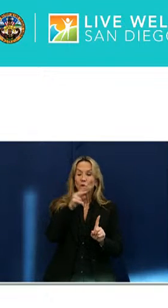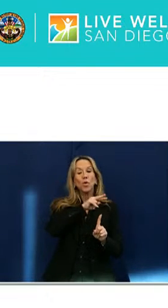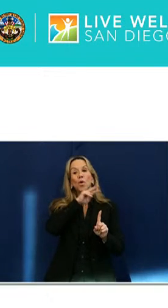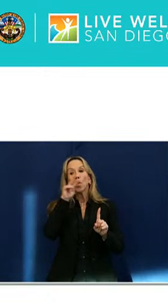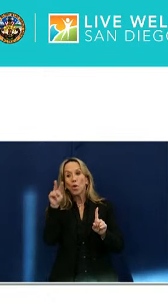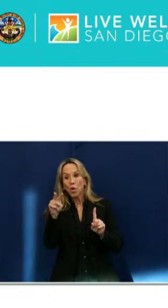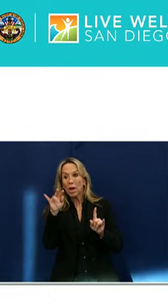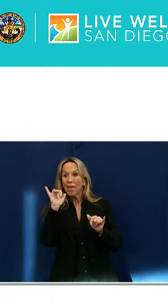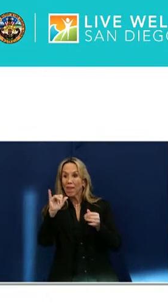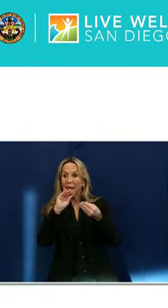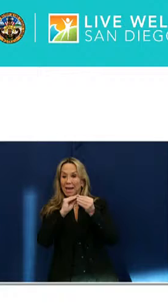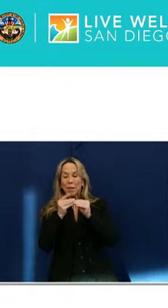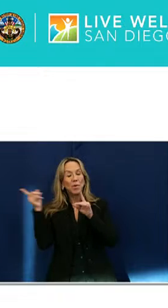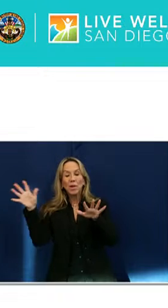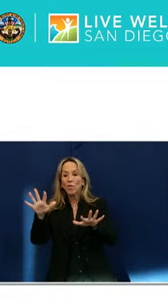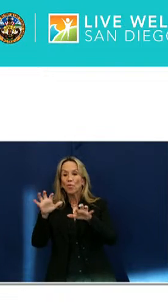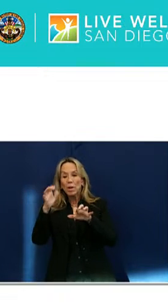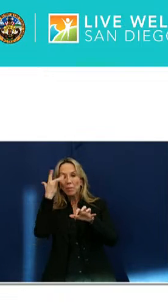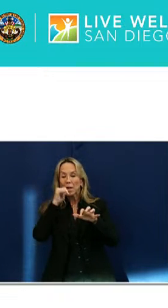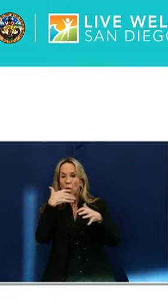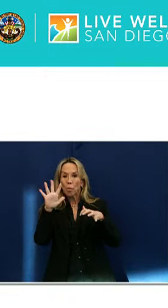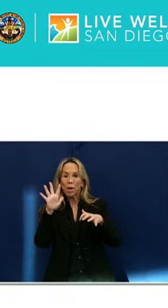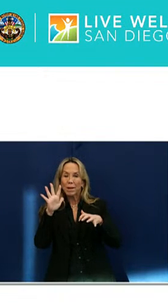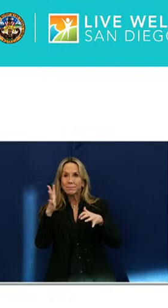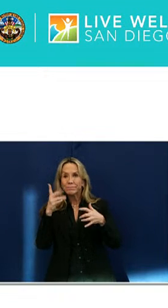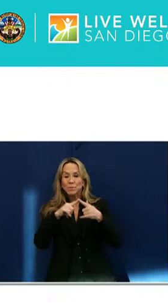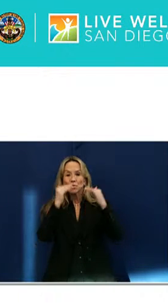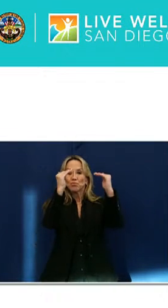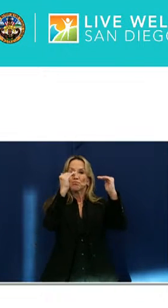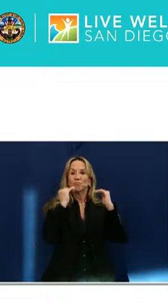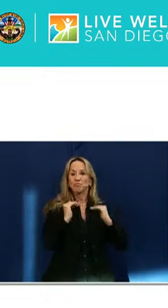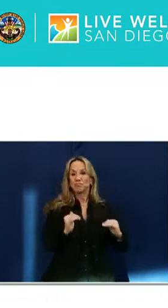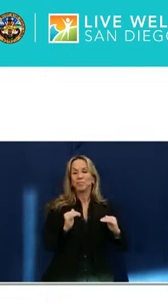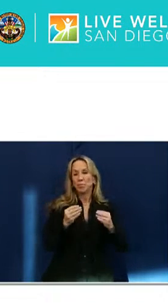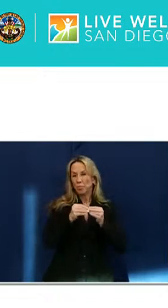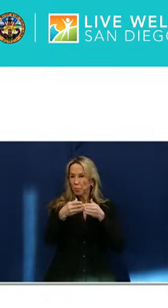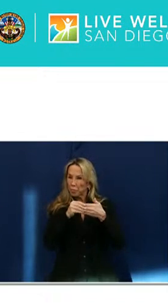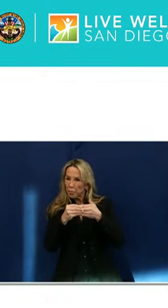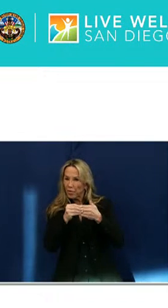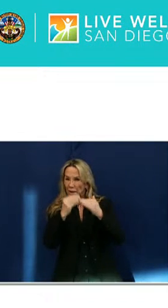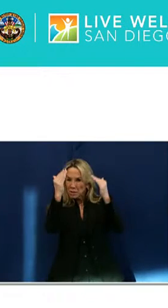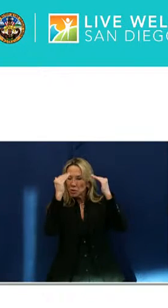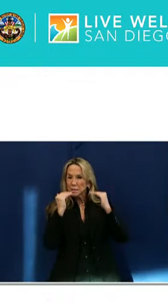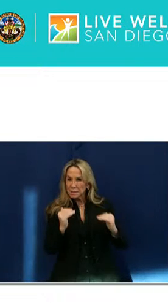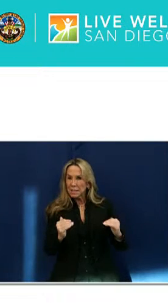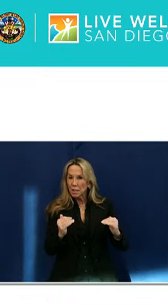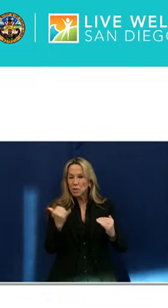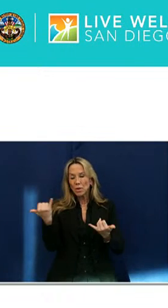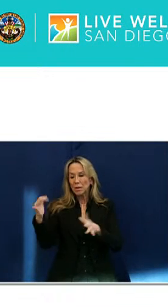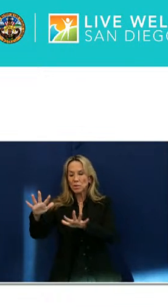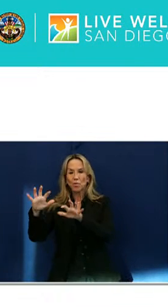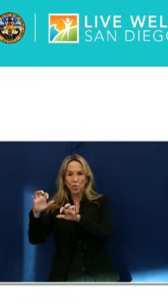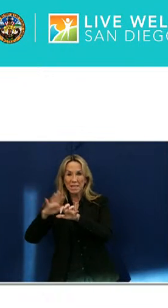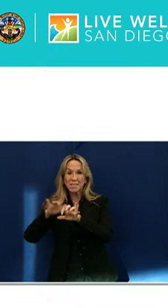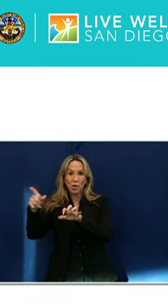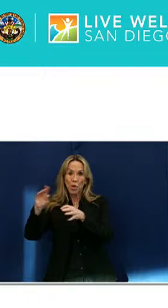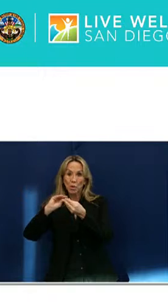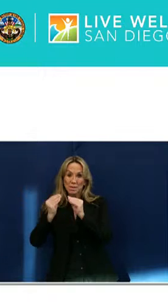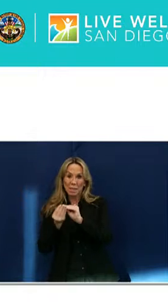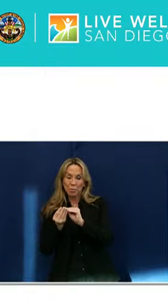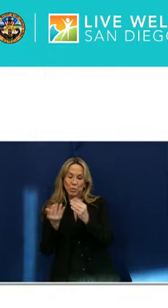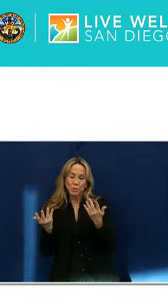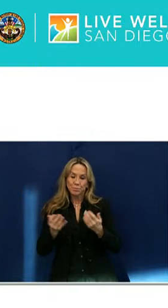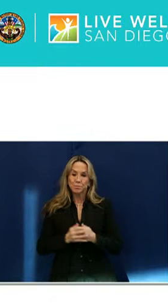less restrictive tier. So in the next slide, this is the one that